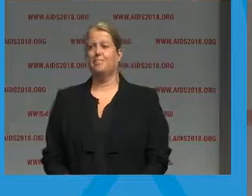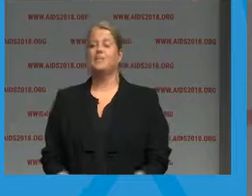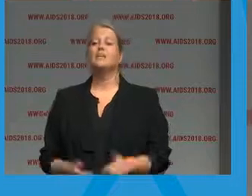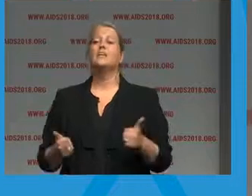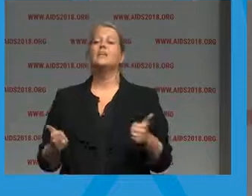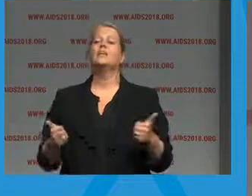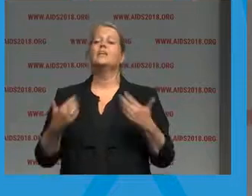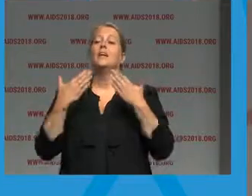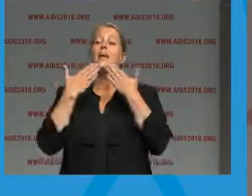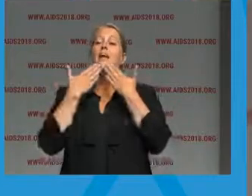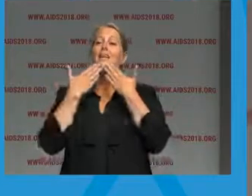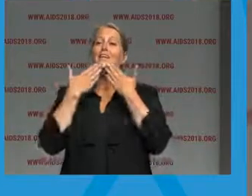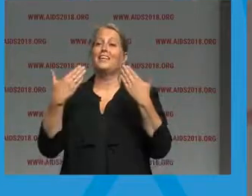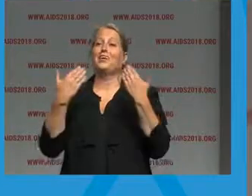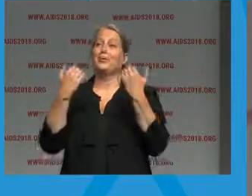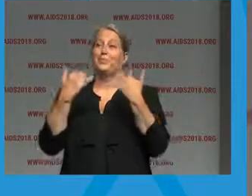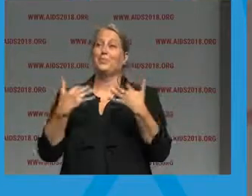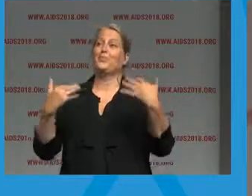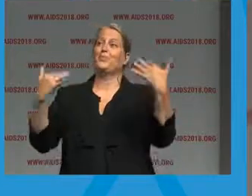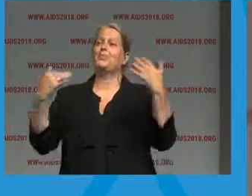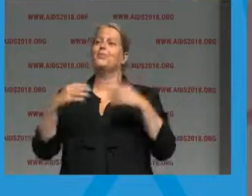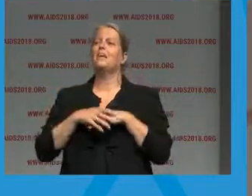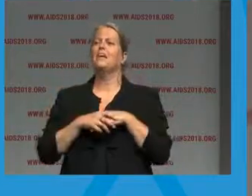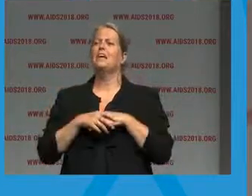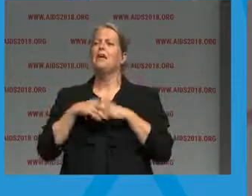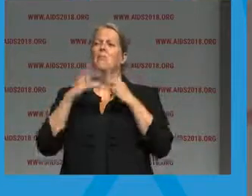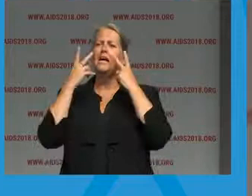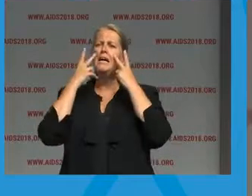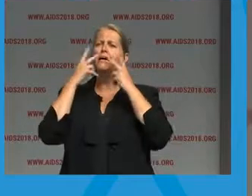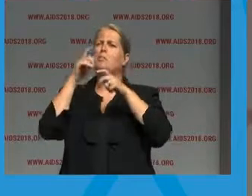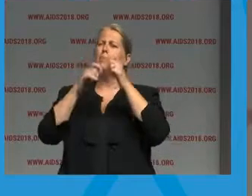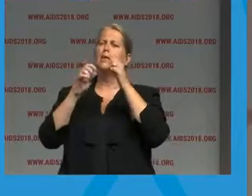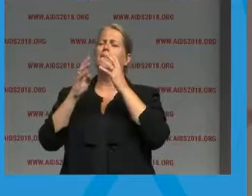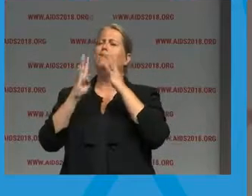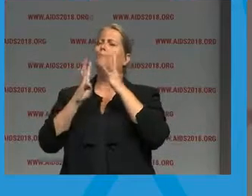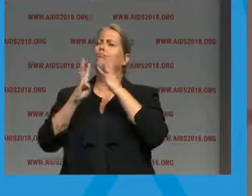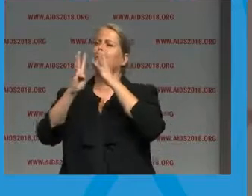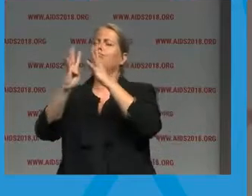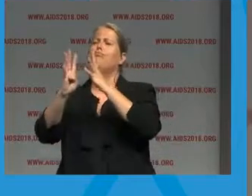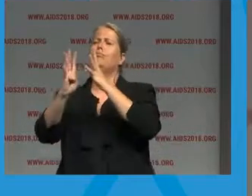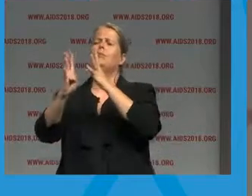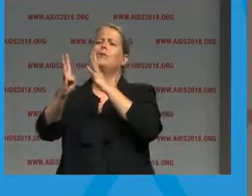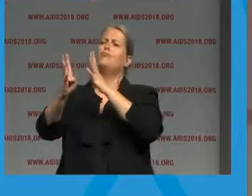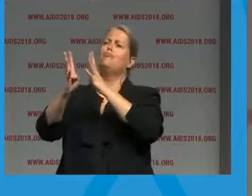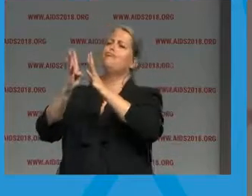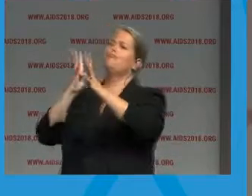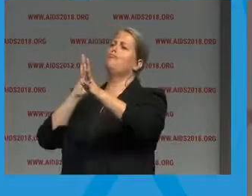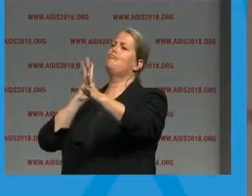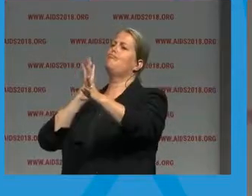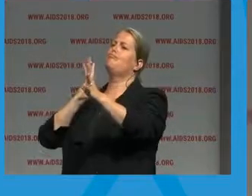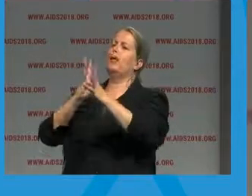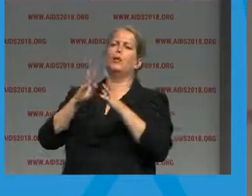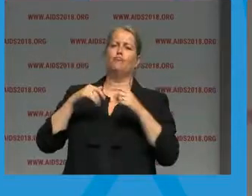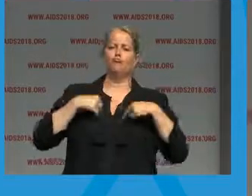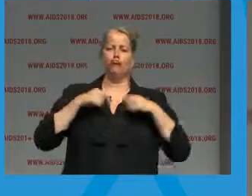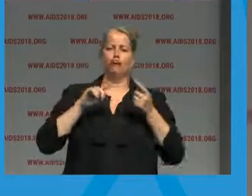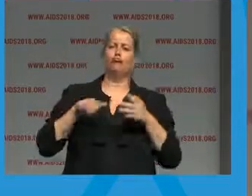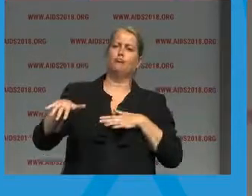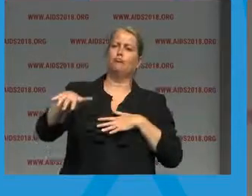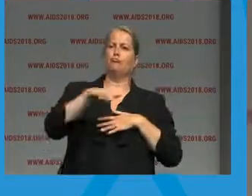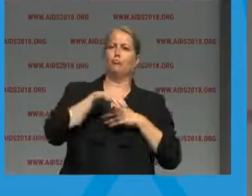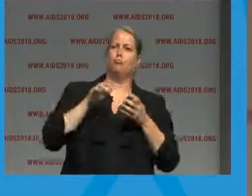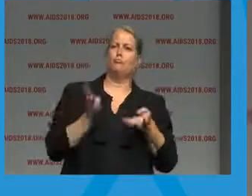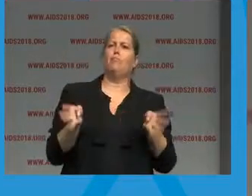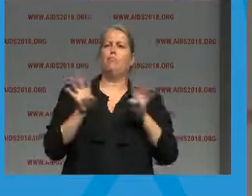Well, thank you, everyone. It's while people come in and out, I'll just transition into the panel. We are now